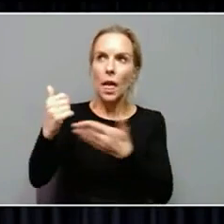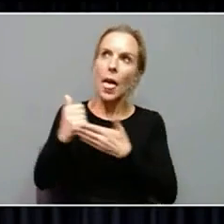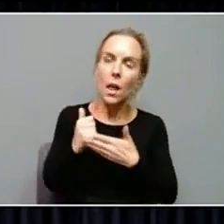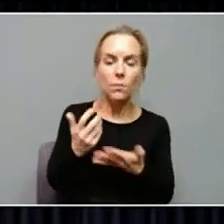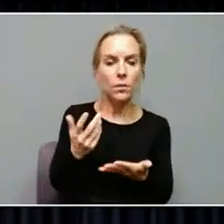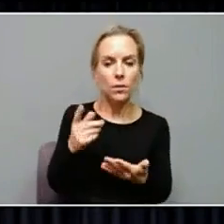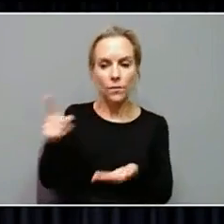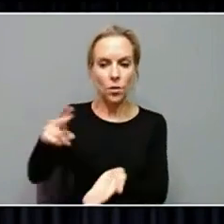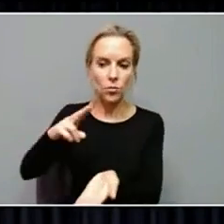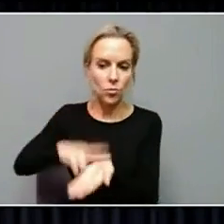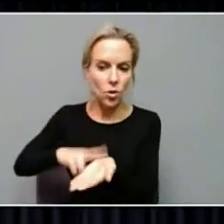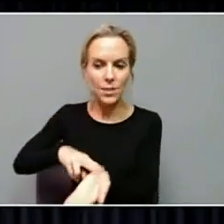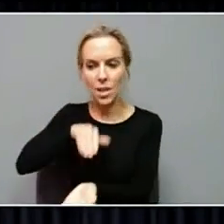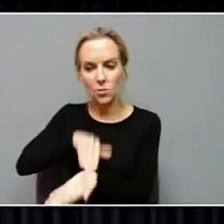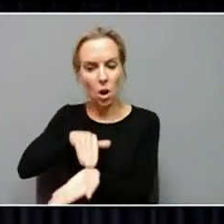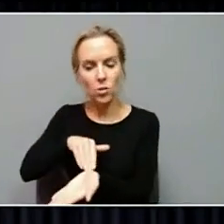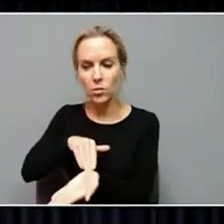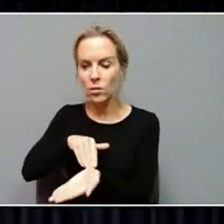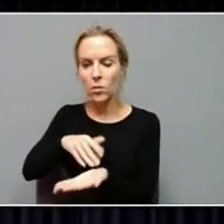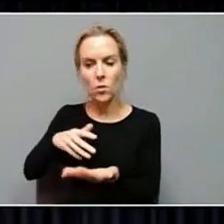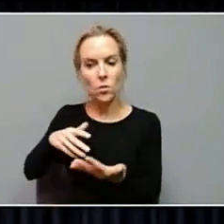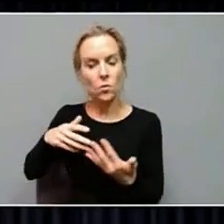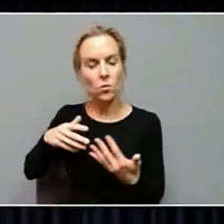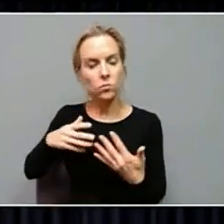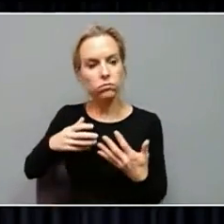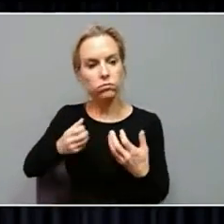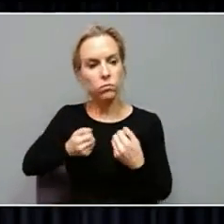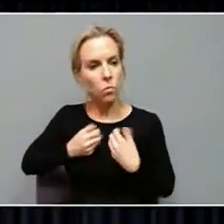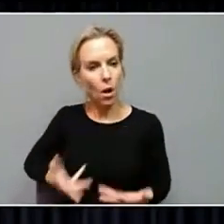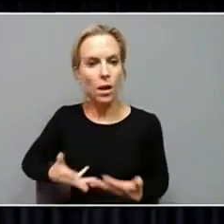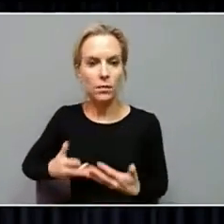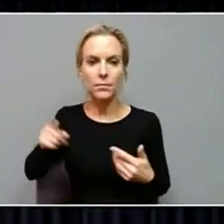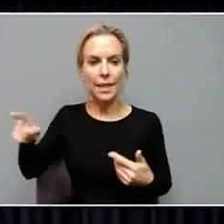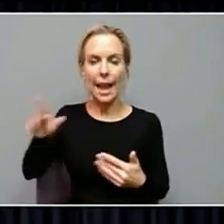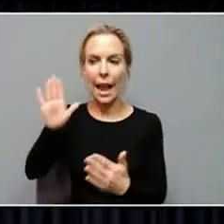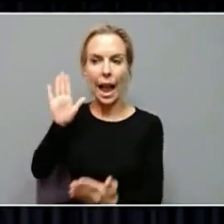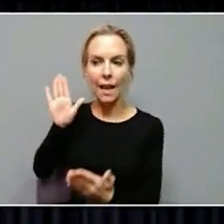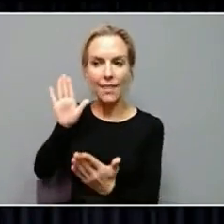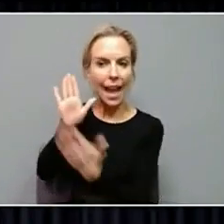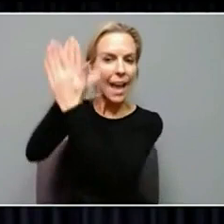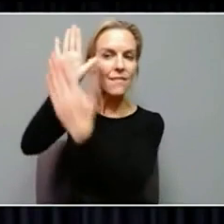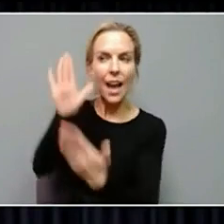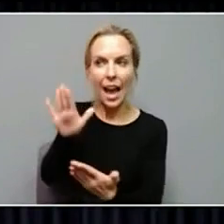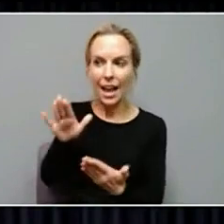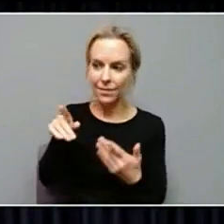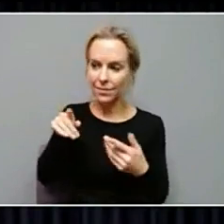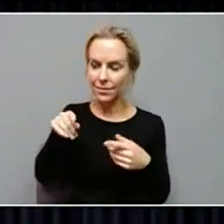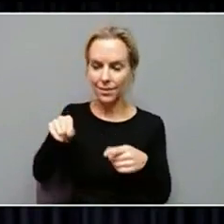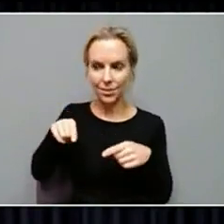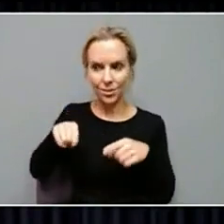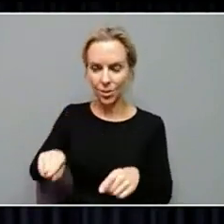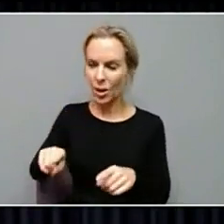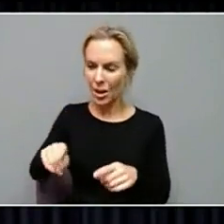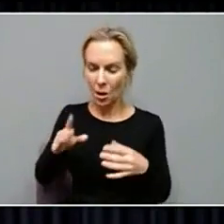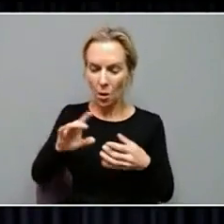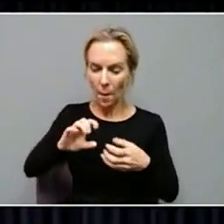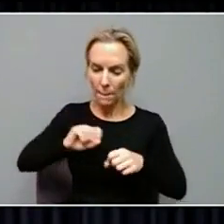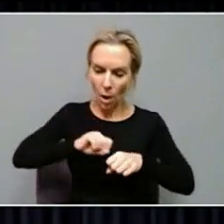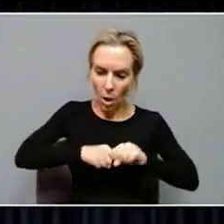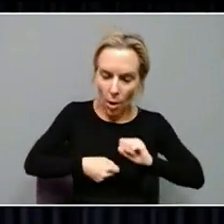hurting because of where they are. And they high-fived in the midst of talking about all that hurt. Between